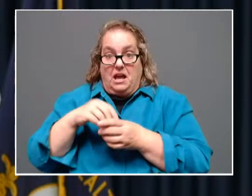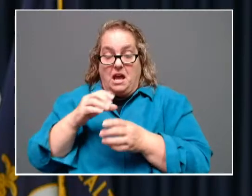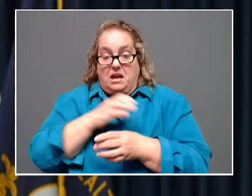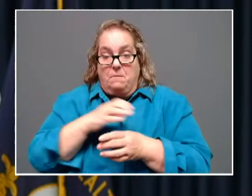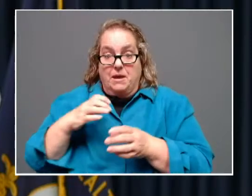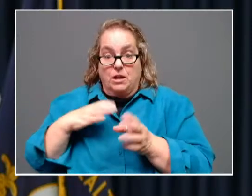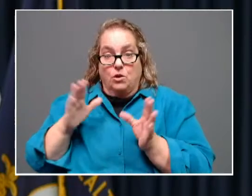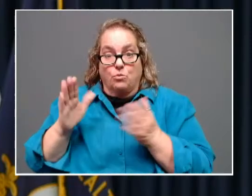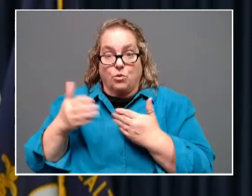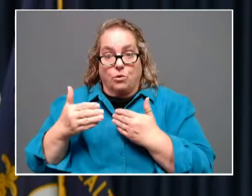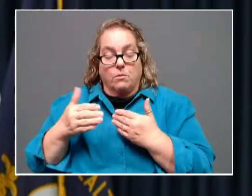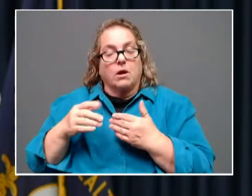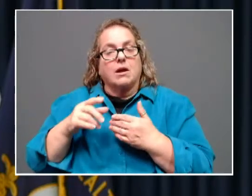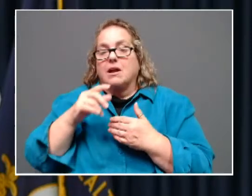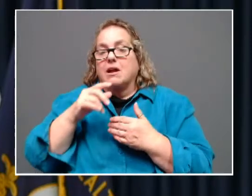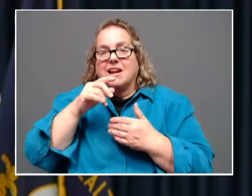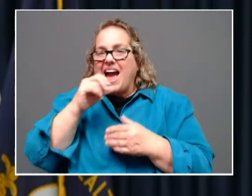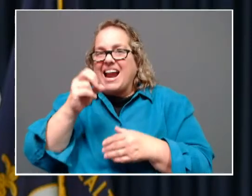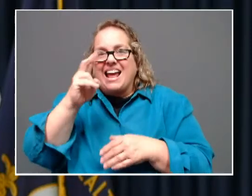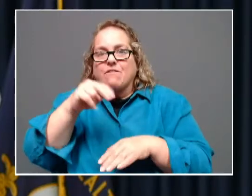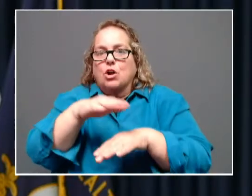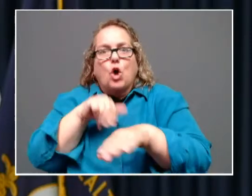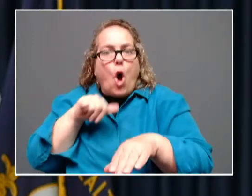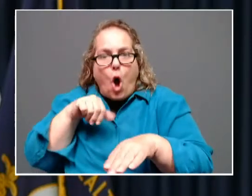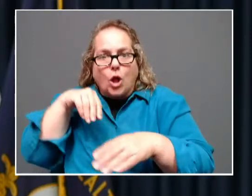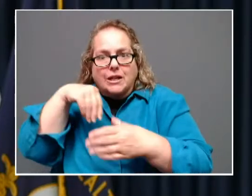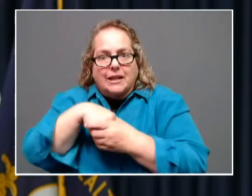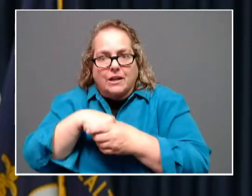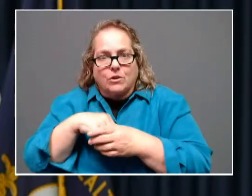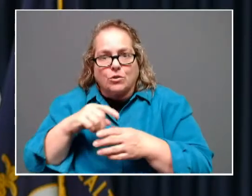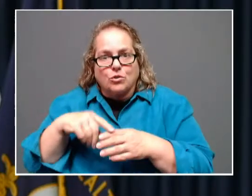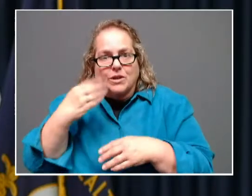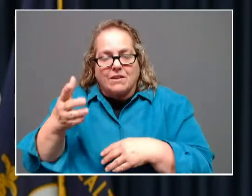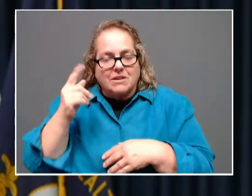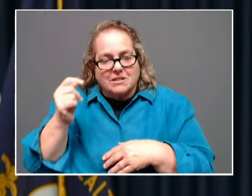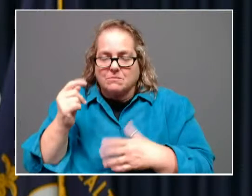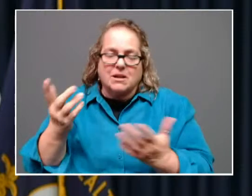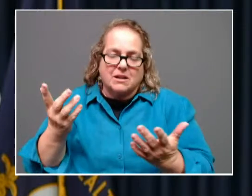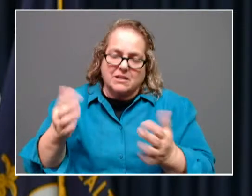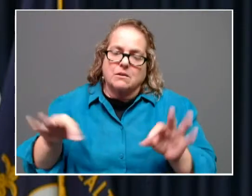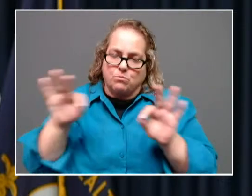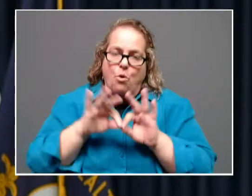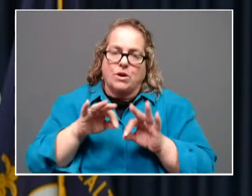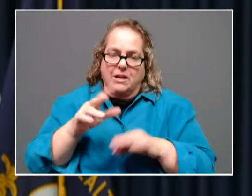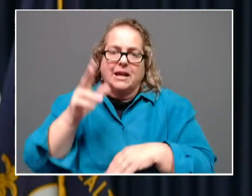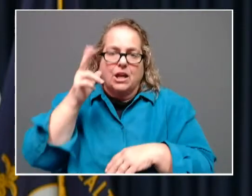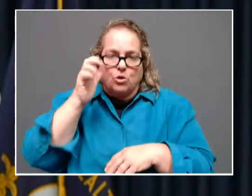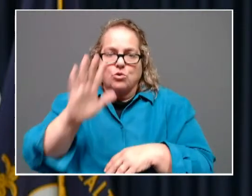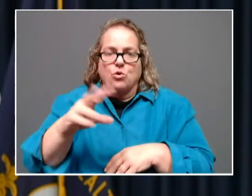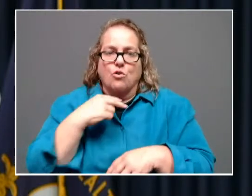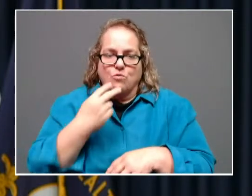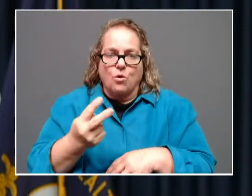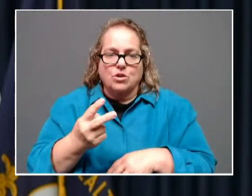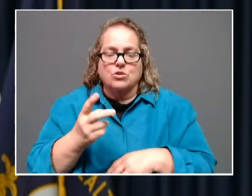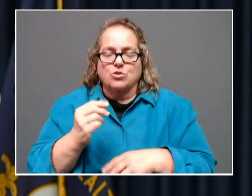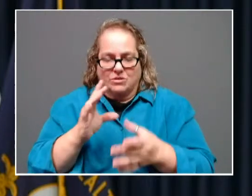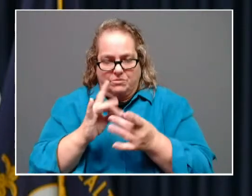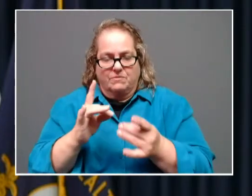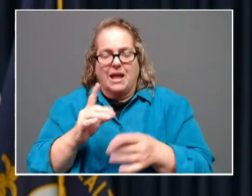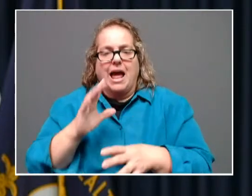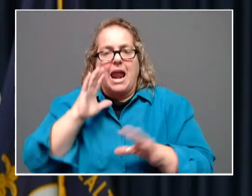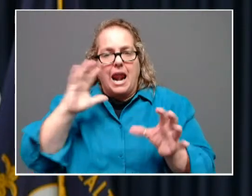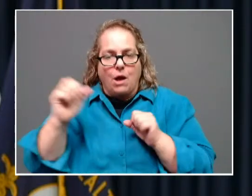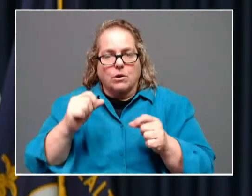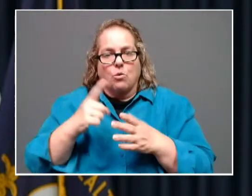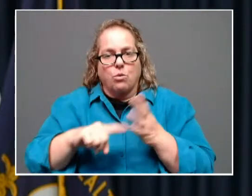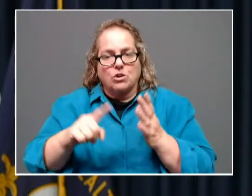is a chance for Kentuckians all across the Commonwealth to be able to state very loudly what they expect from